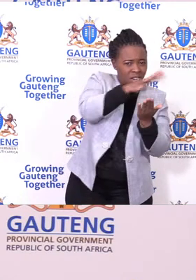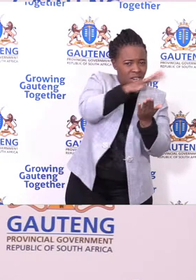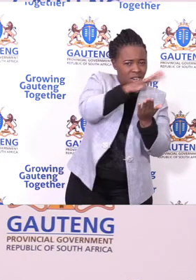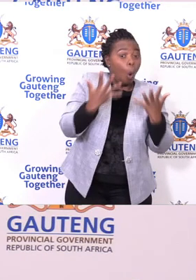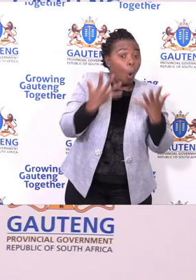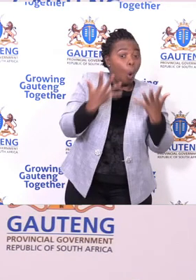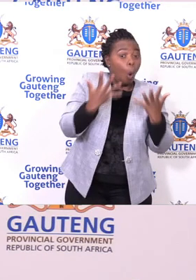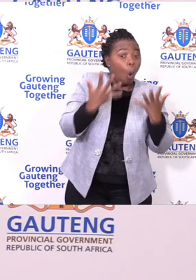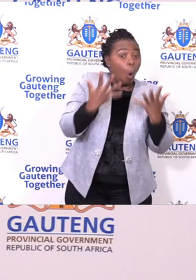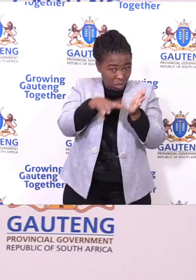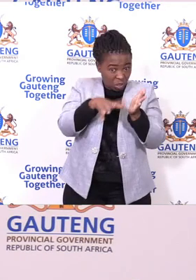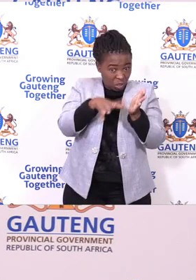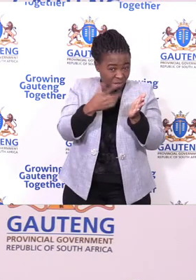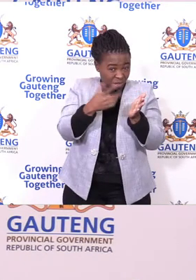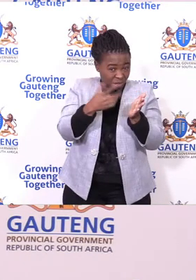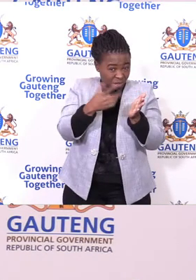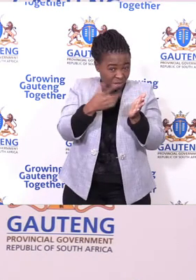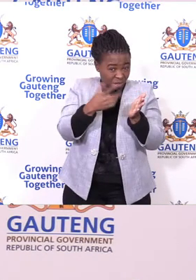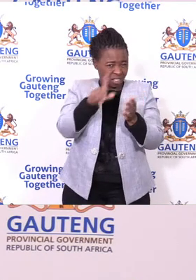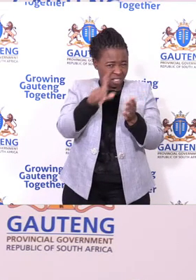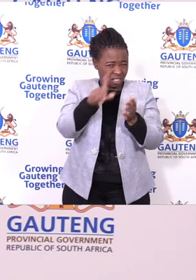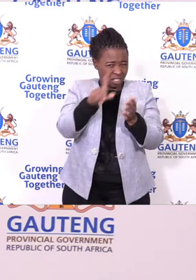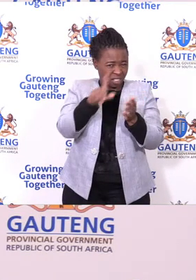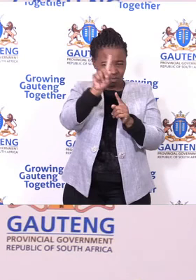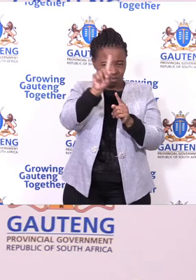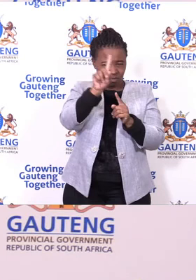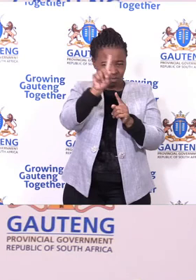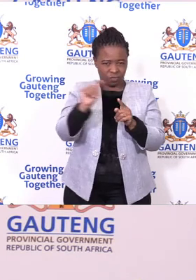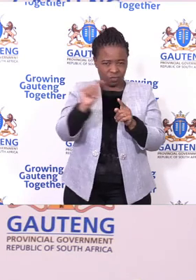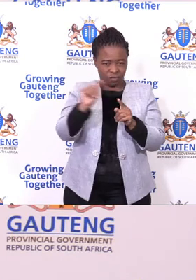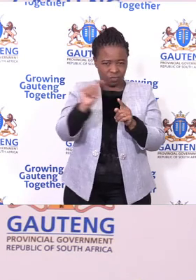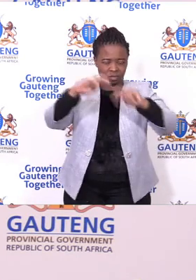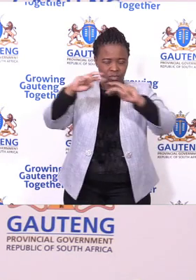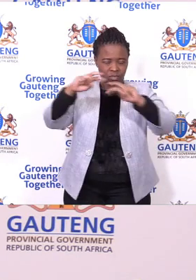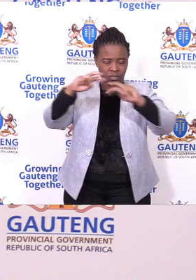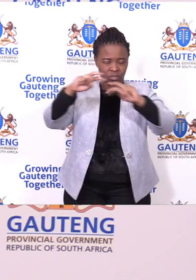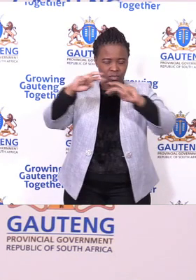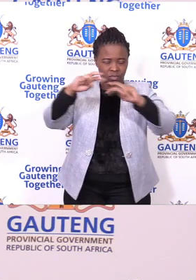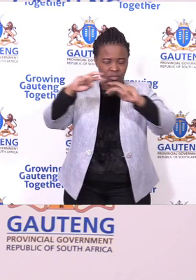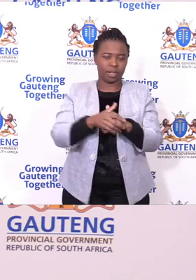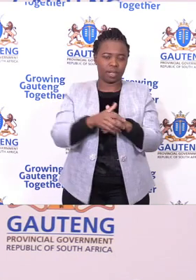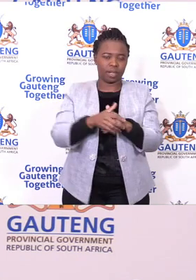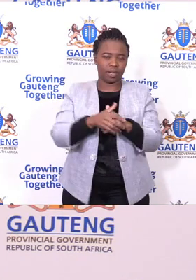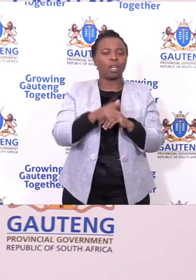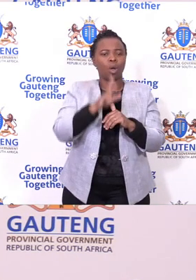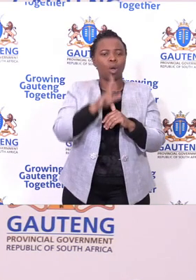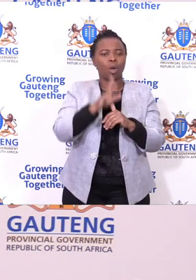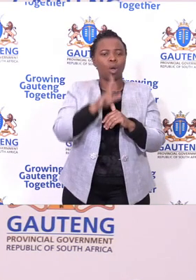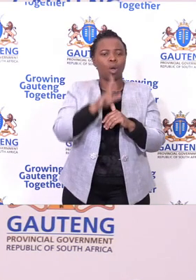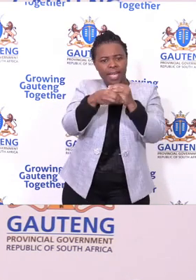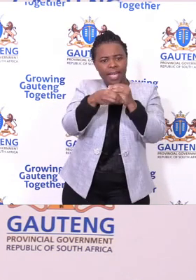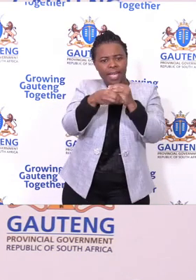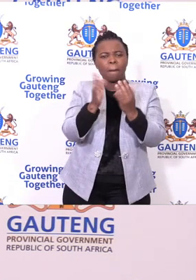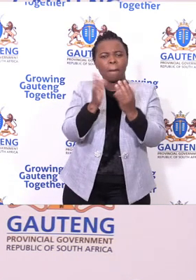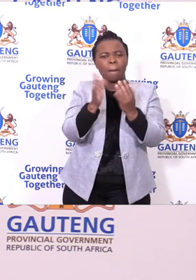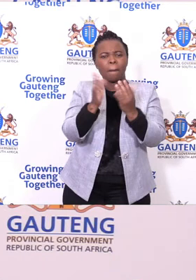they were students or learners. So that's one aspect that we are checking. We've also recorded an additional death between the